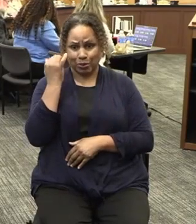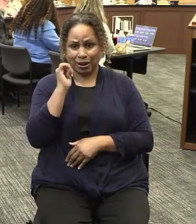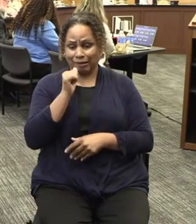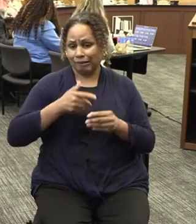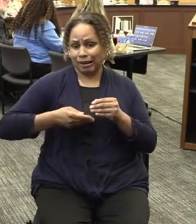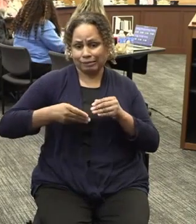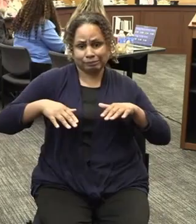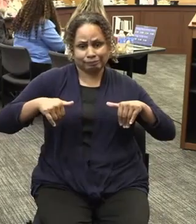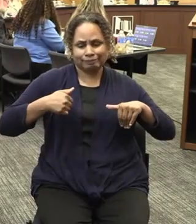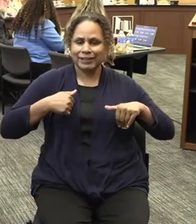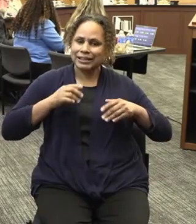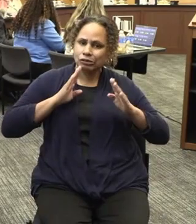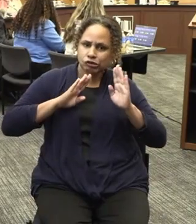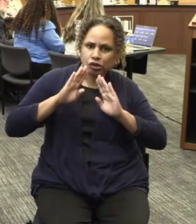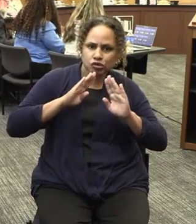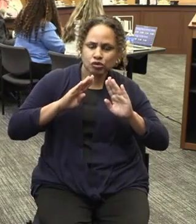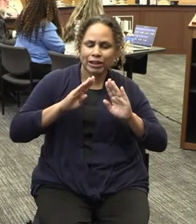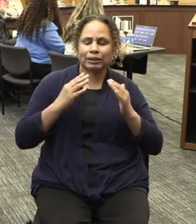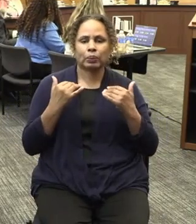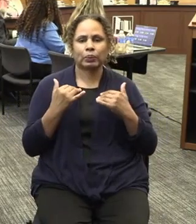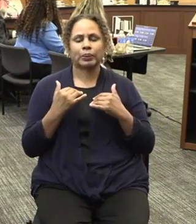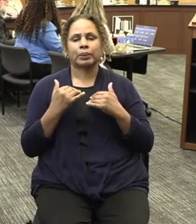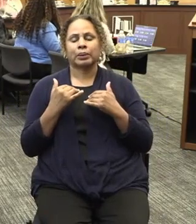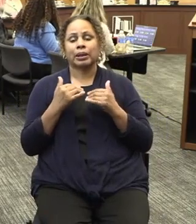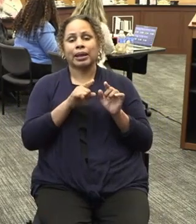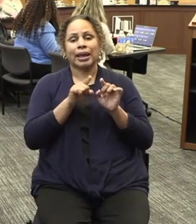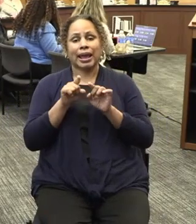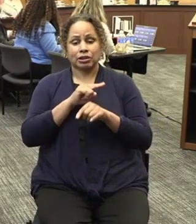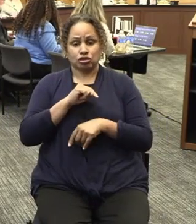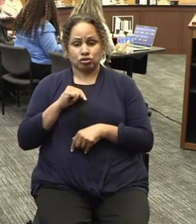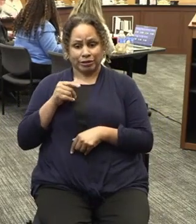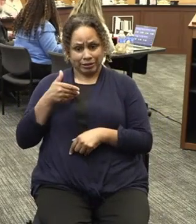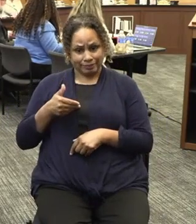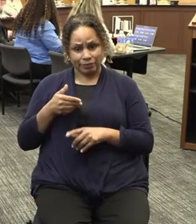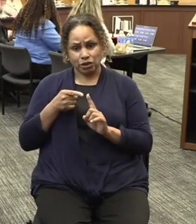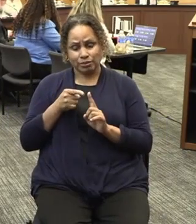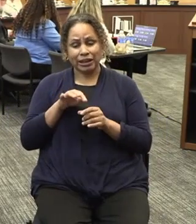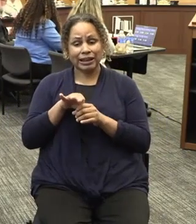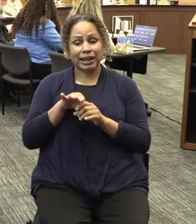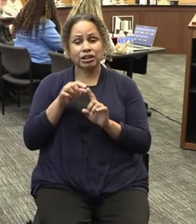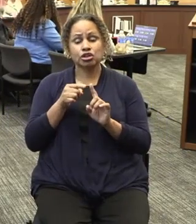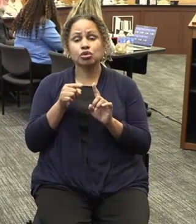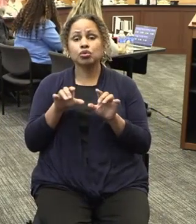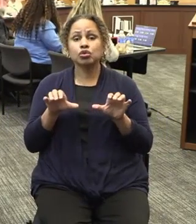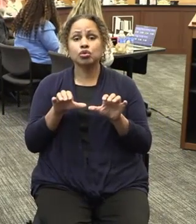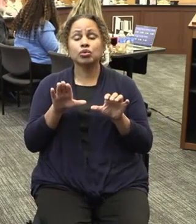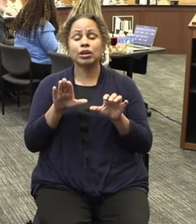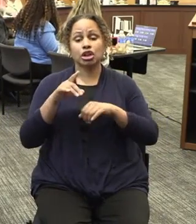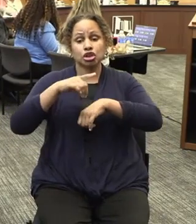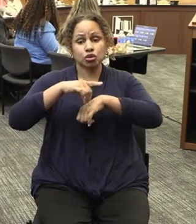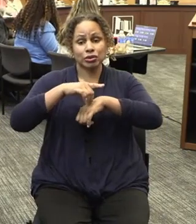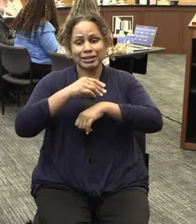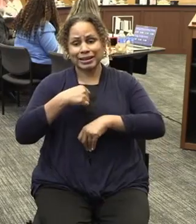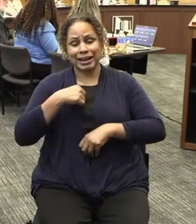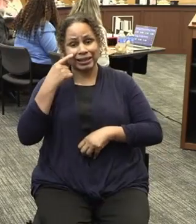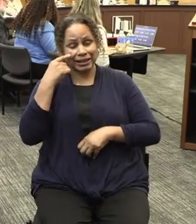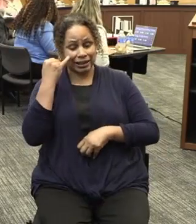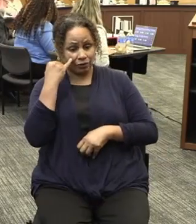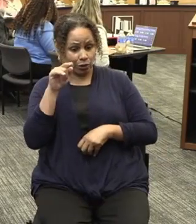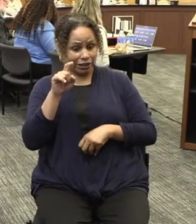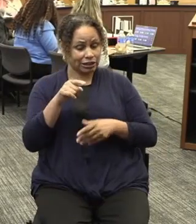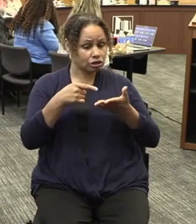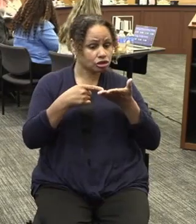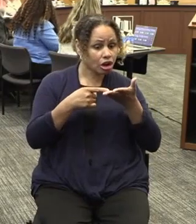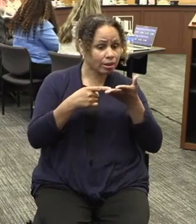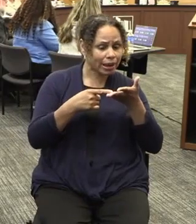It's frustrating as, you know, a trustee to be elected to do their fiduciary duties. And I think if we need things to be talked about,